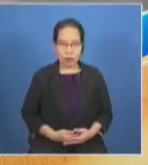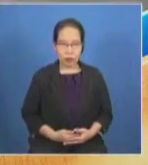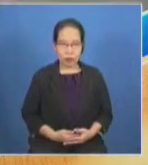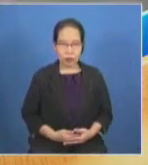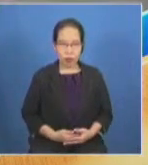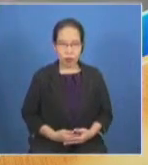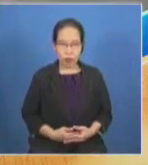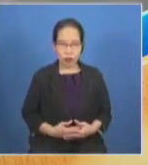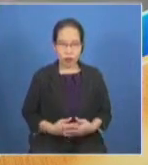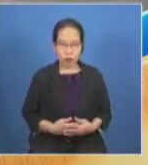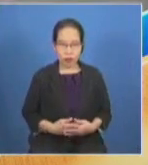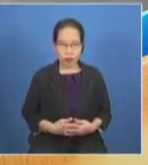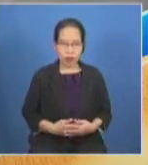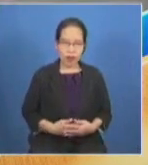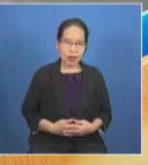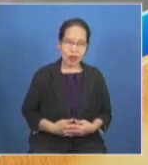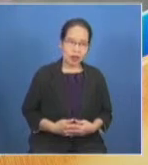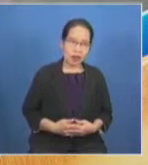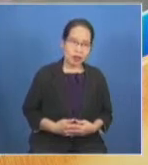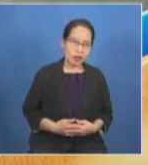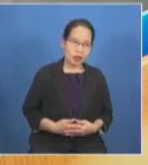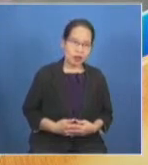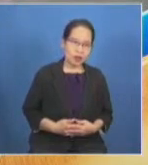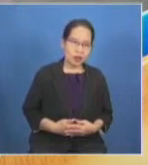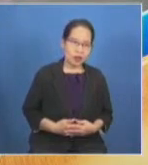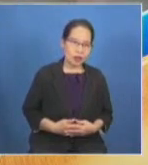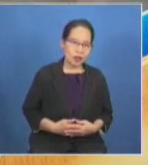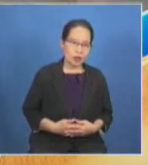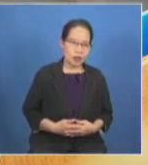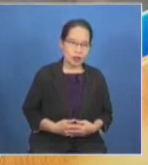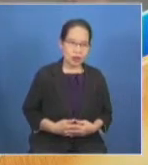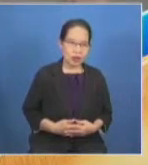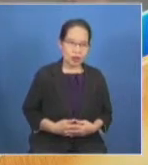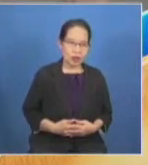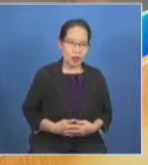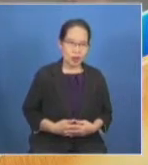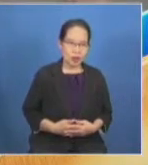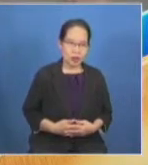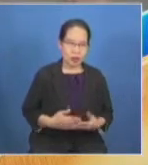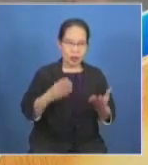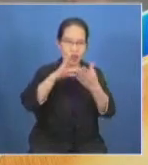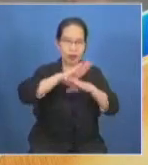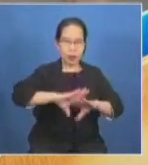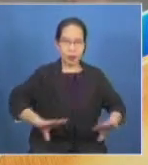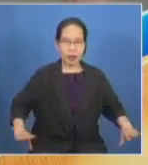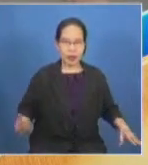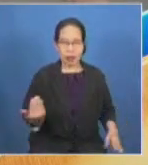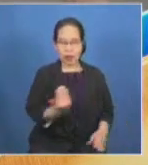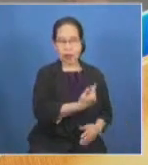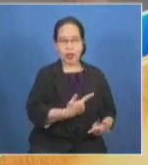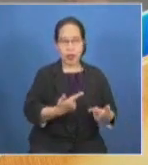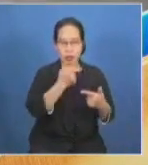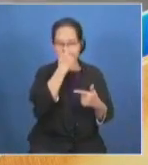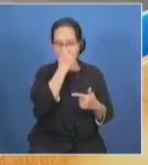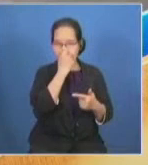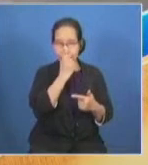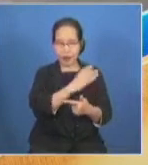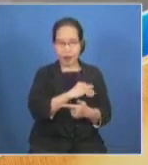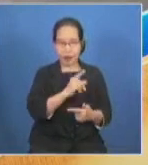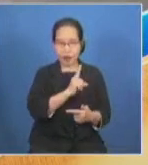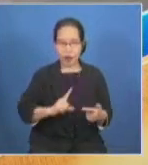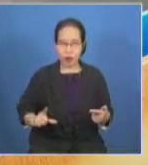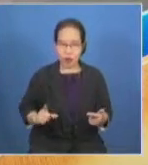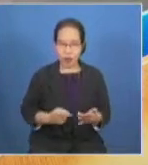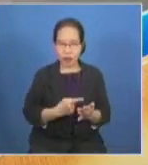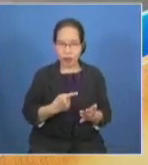Para lang po ano, mapapayapa po ang ating pamumuhay. Siyempre kailangan so that we'll live peacefully. Of course,